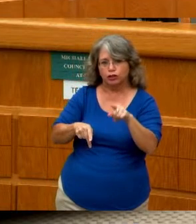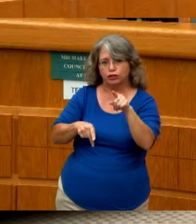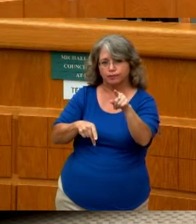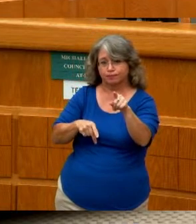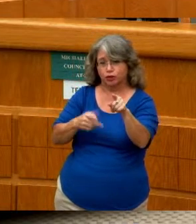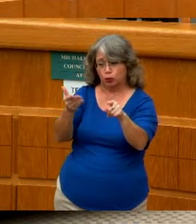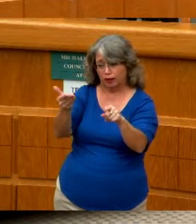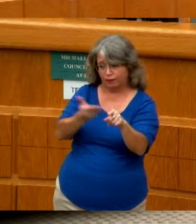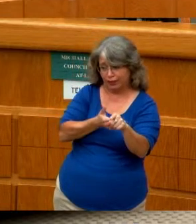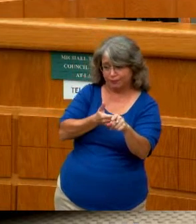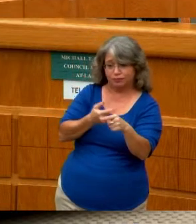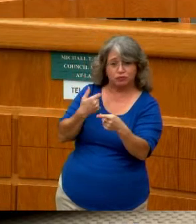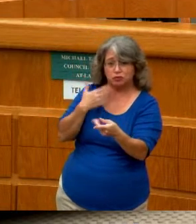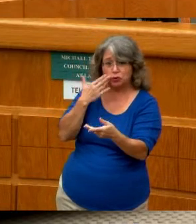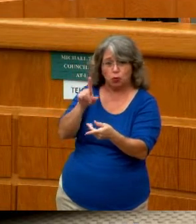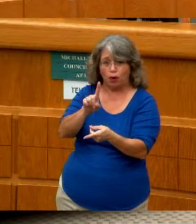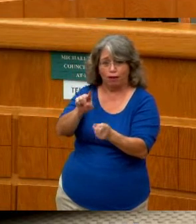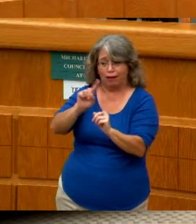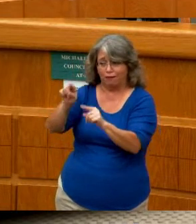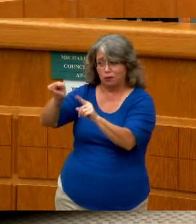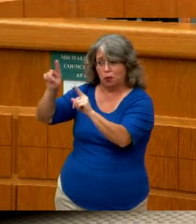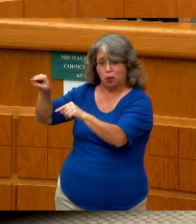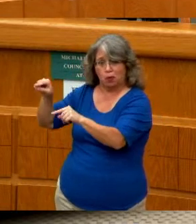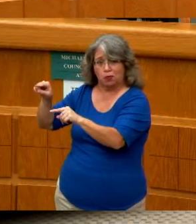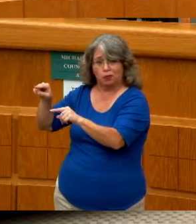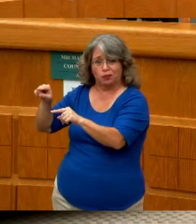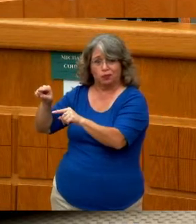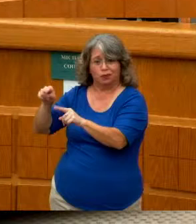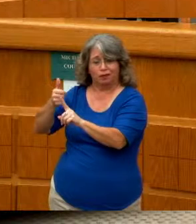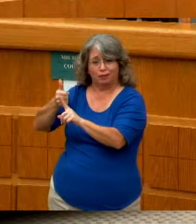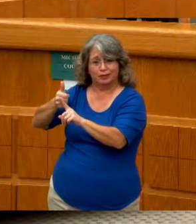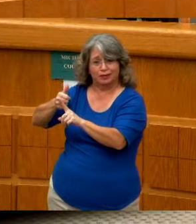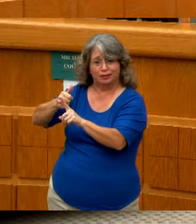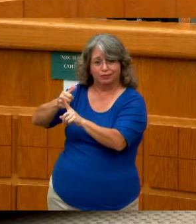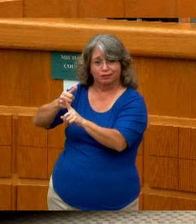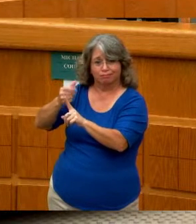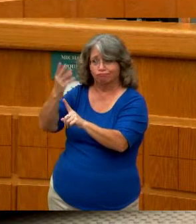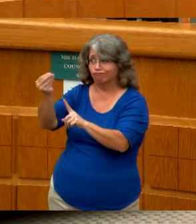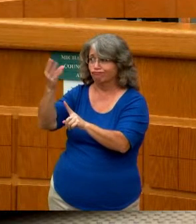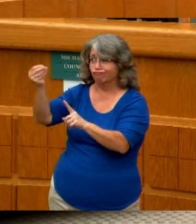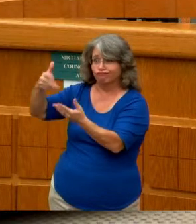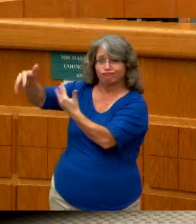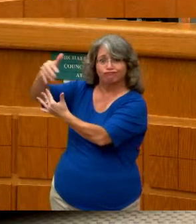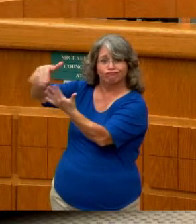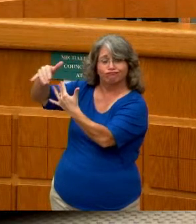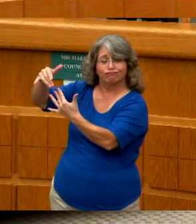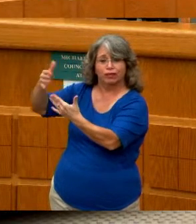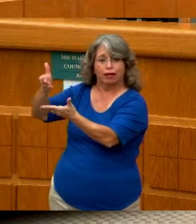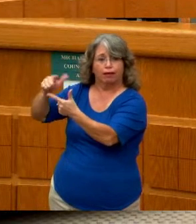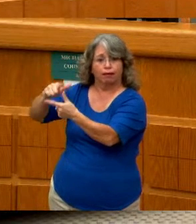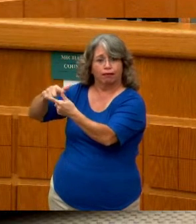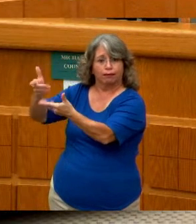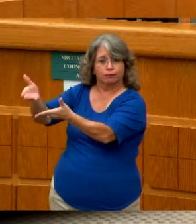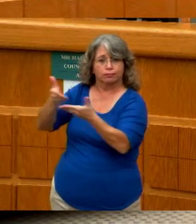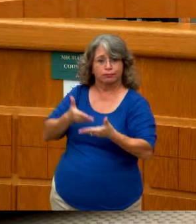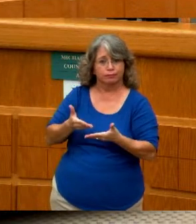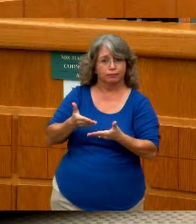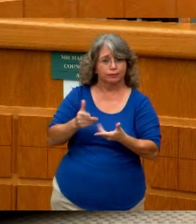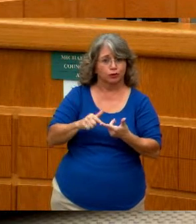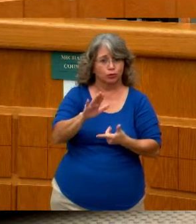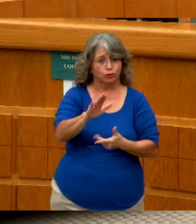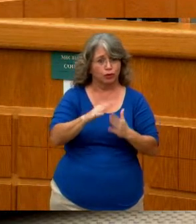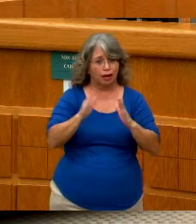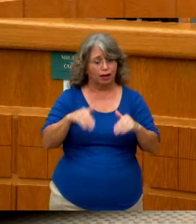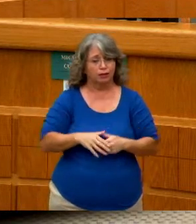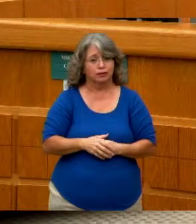every person possibly at your event, every person who you don't know where they were in the last week. And the